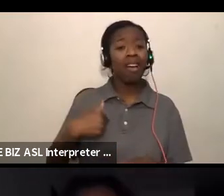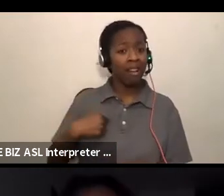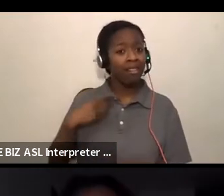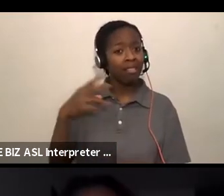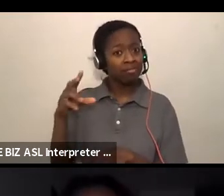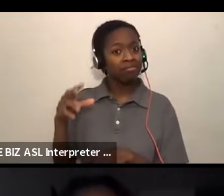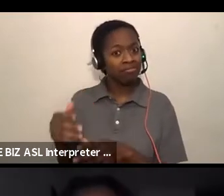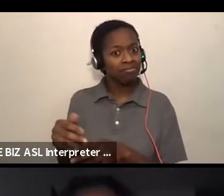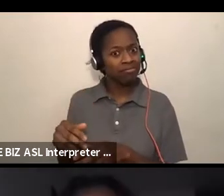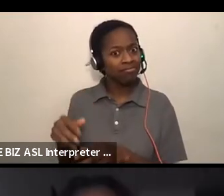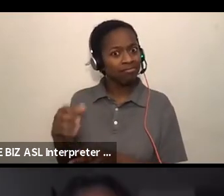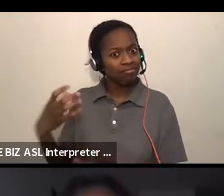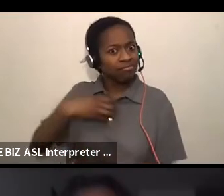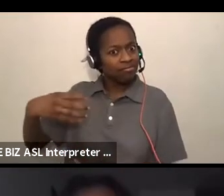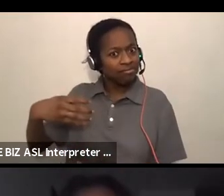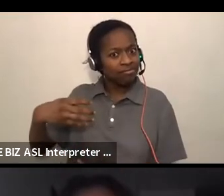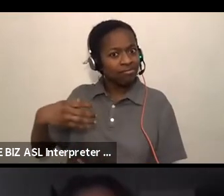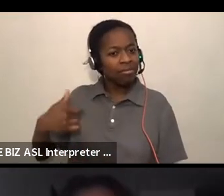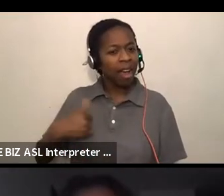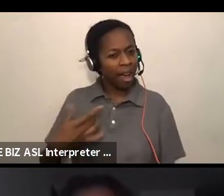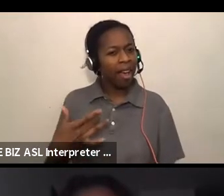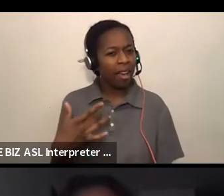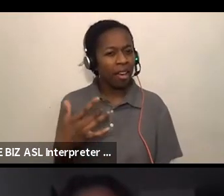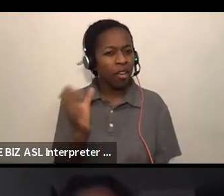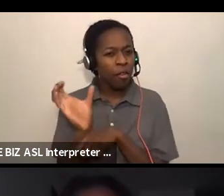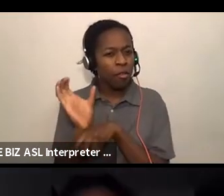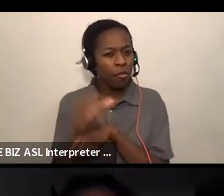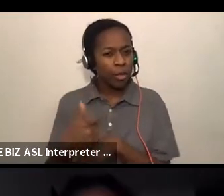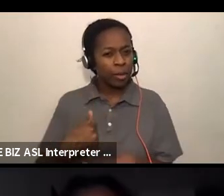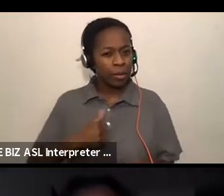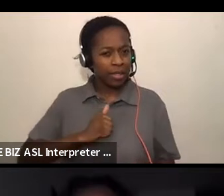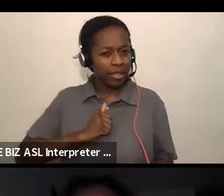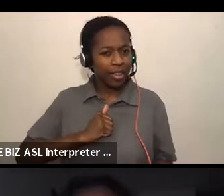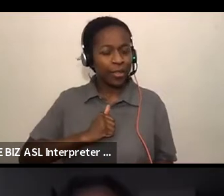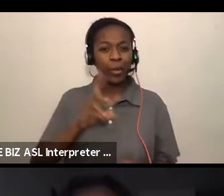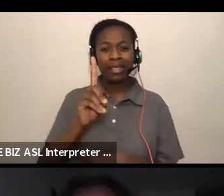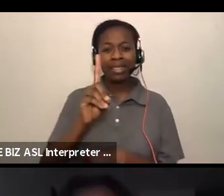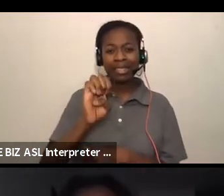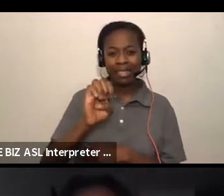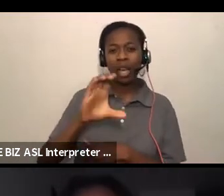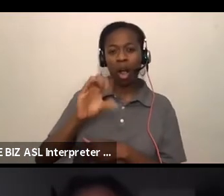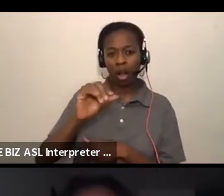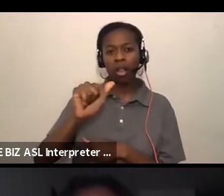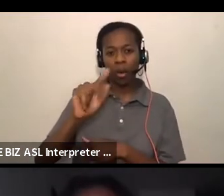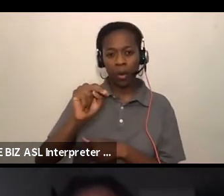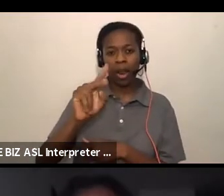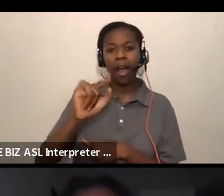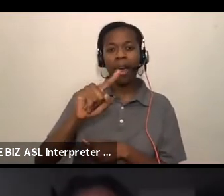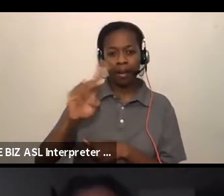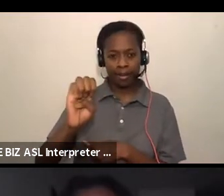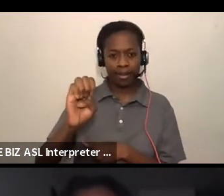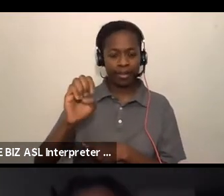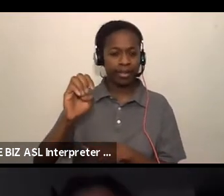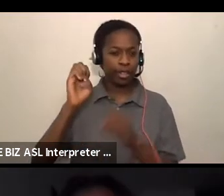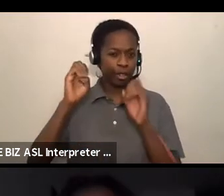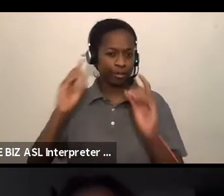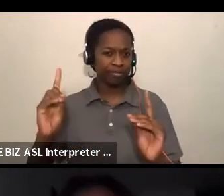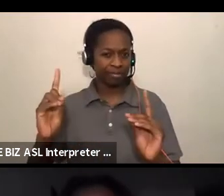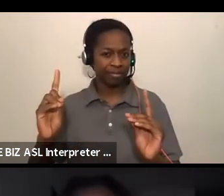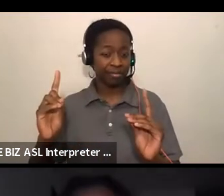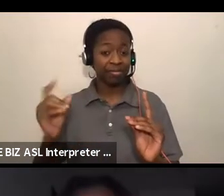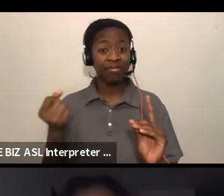forced myself to kind of like decolonize my education, because at the end of the day, we also have to acknowledge that the American theater